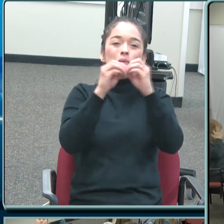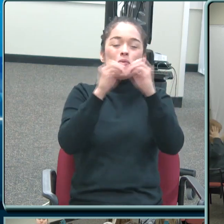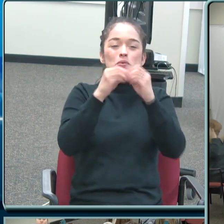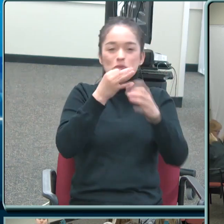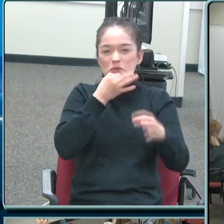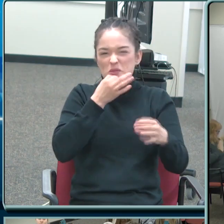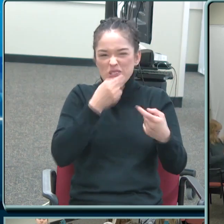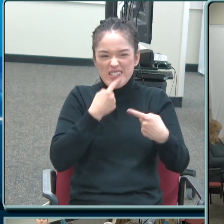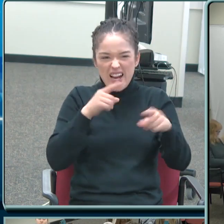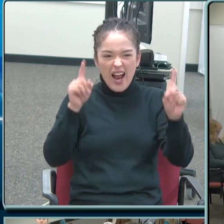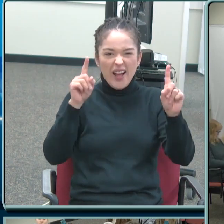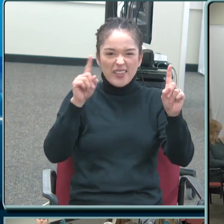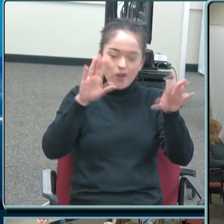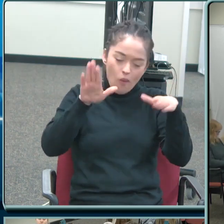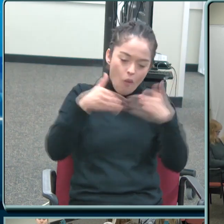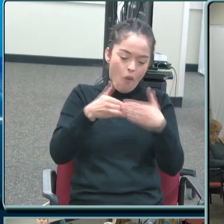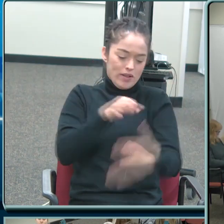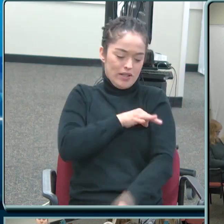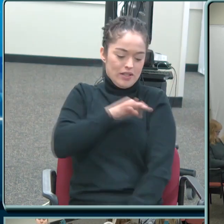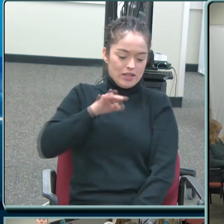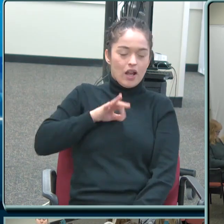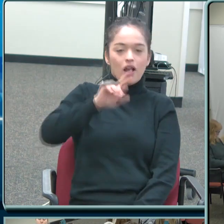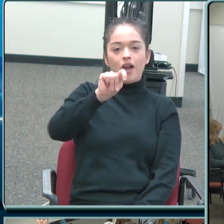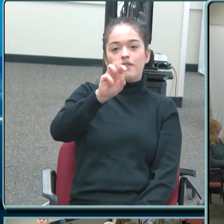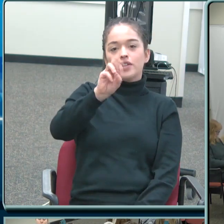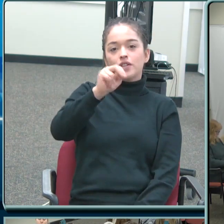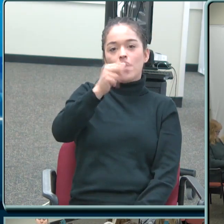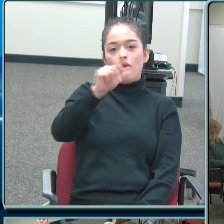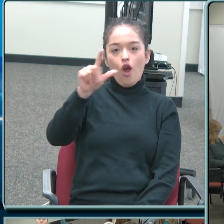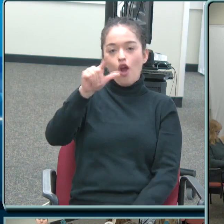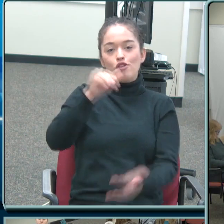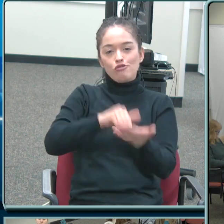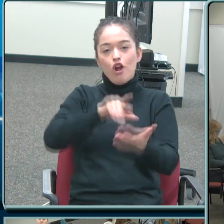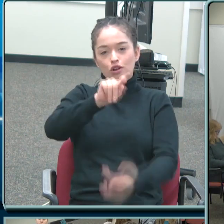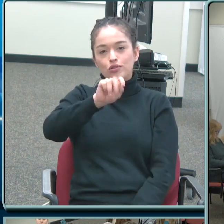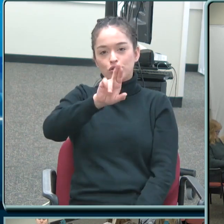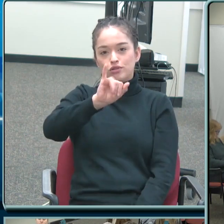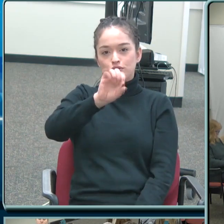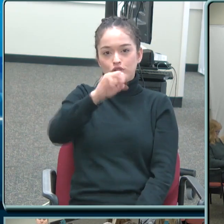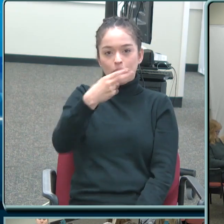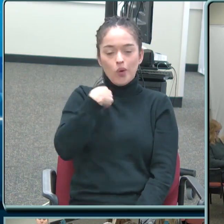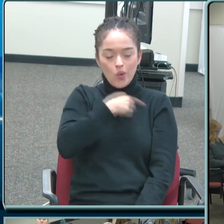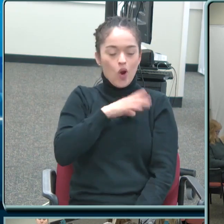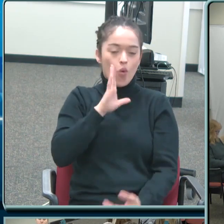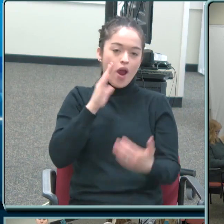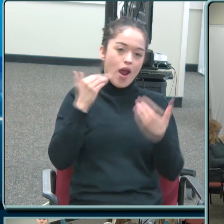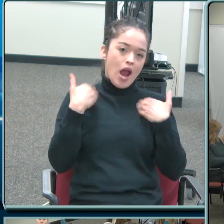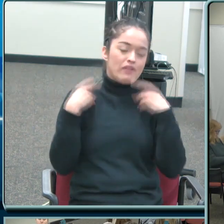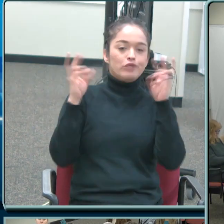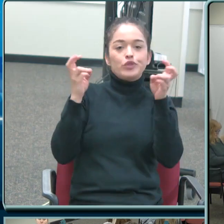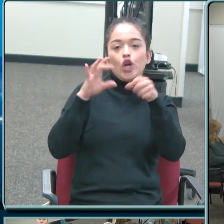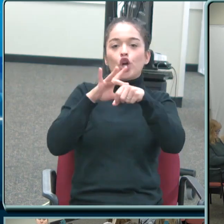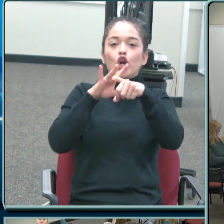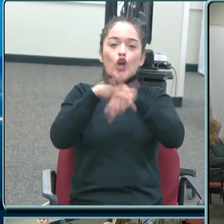come at a all staff town hall, Dr. Turbish, that we will be having in early